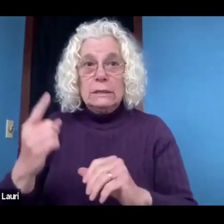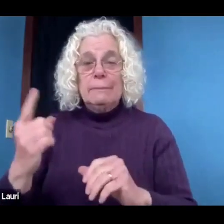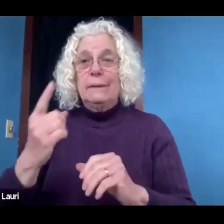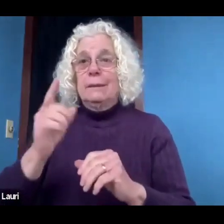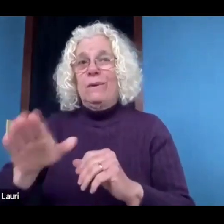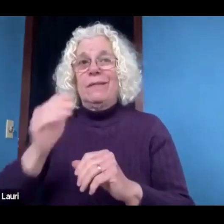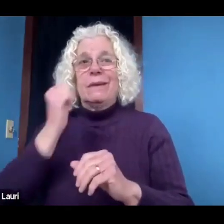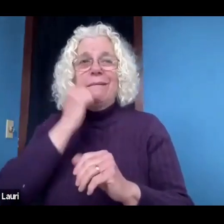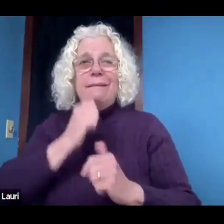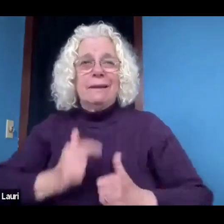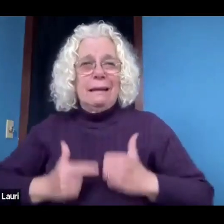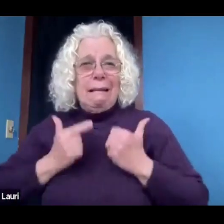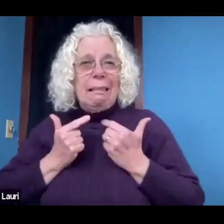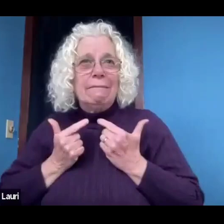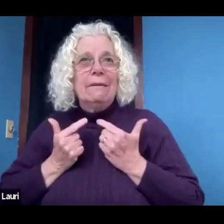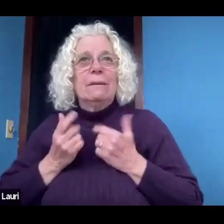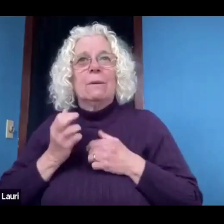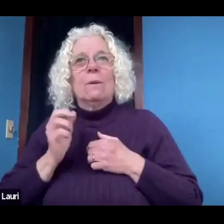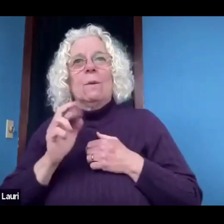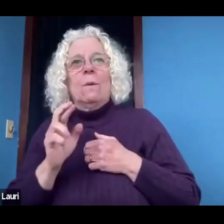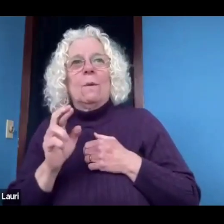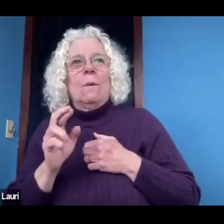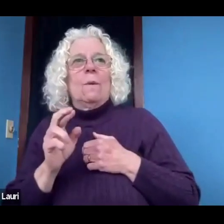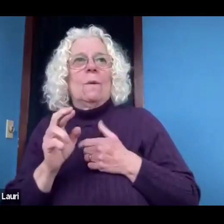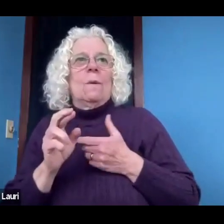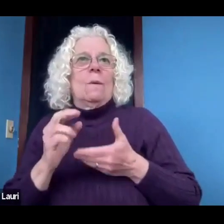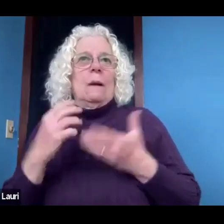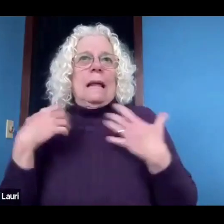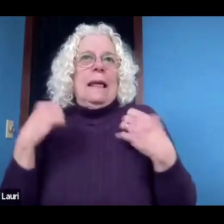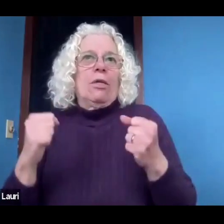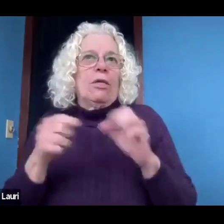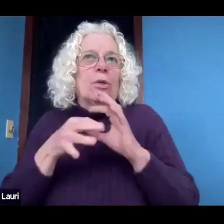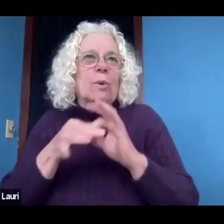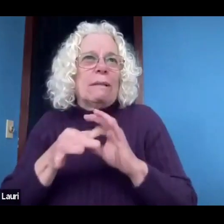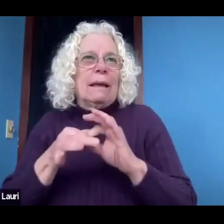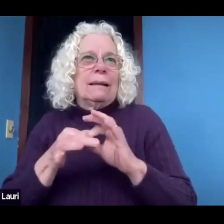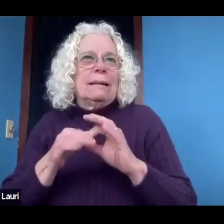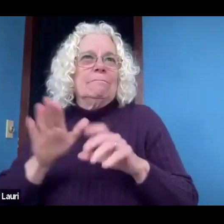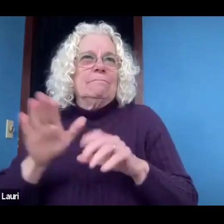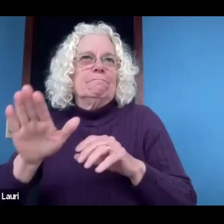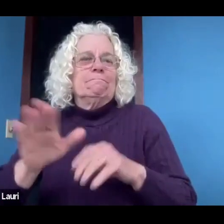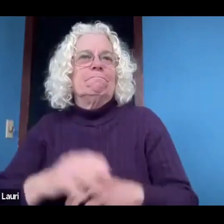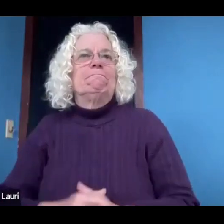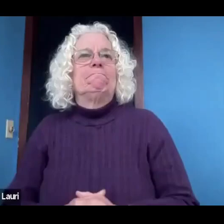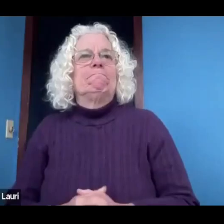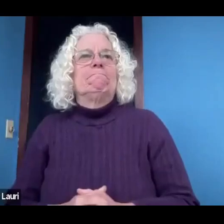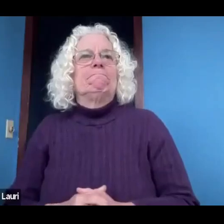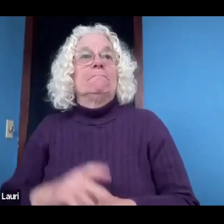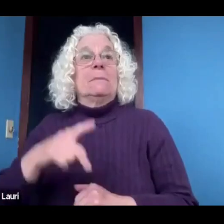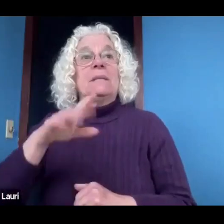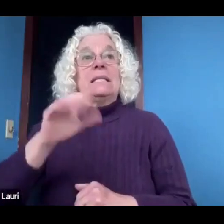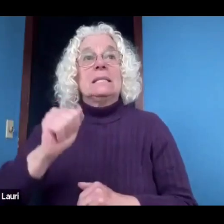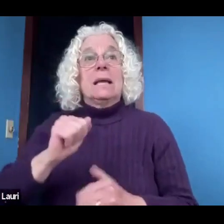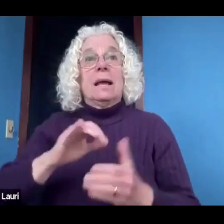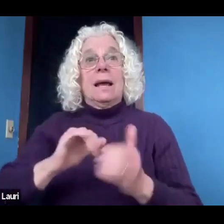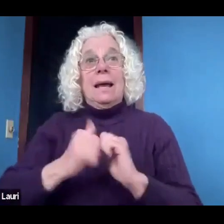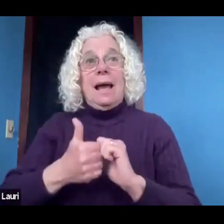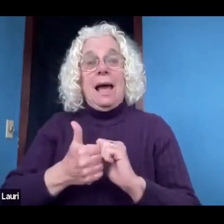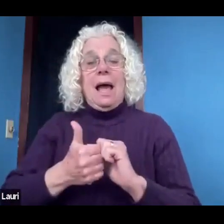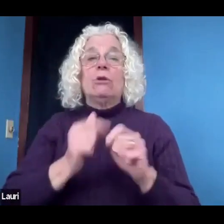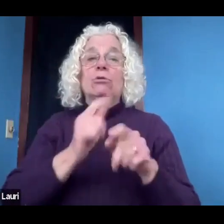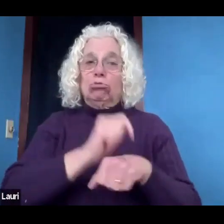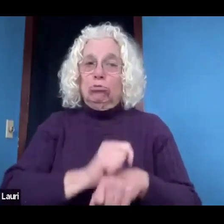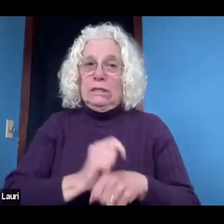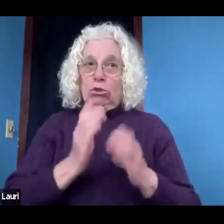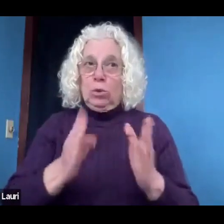living, instrumental activities of daily living, and health-related functions. Someone can get PCA services, either the traditional route,